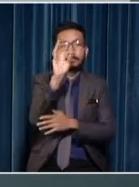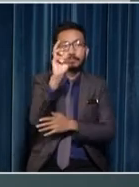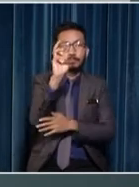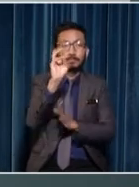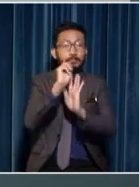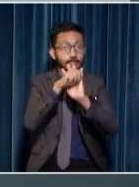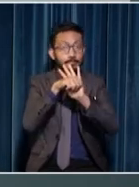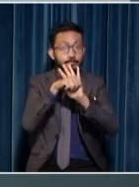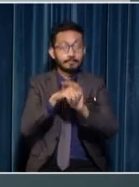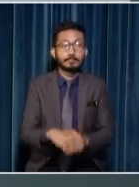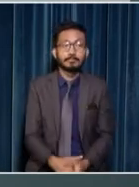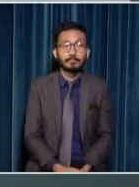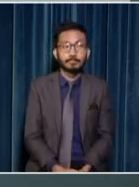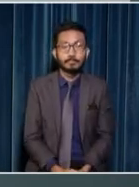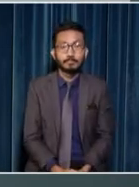minutes.